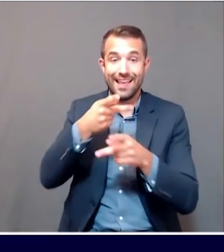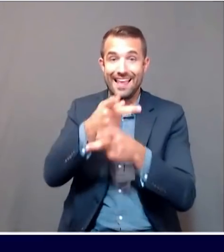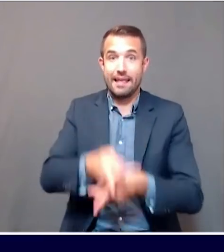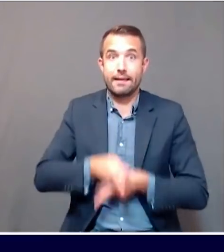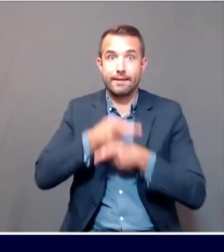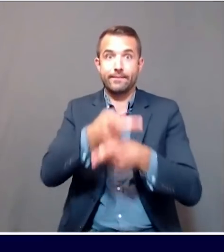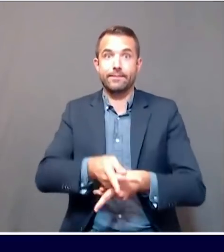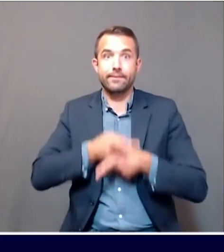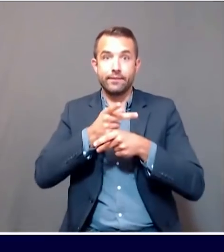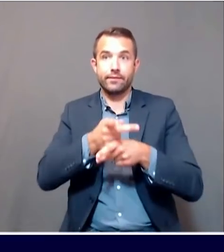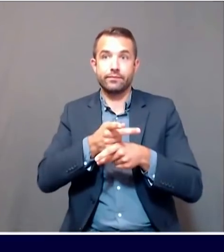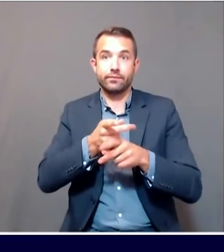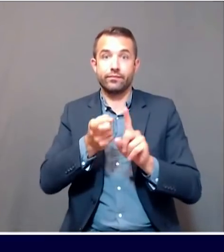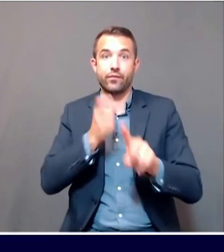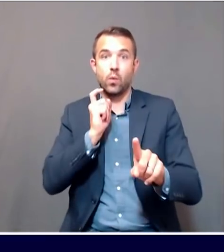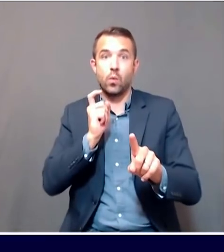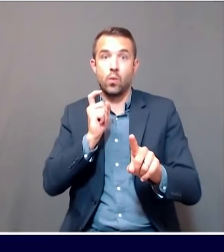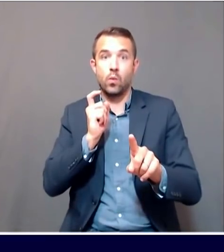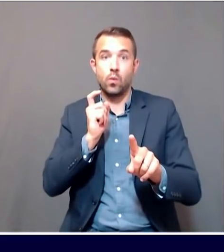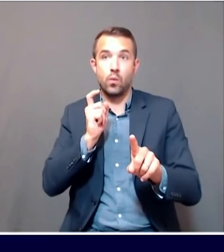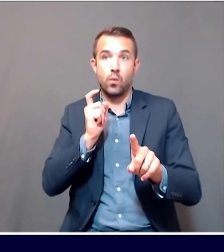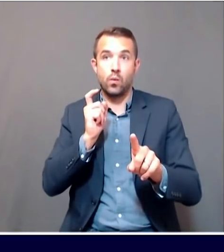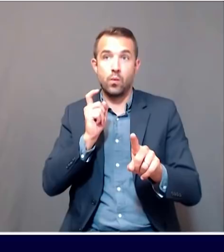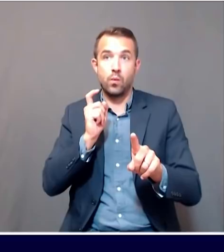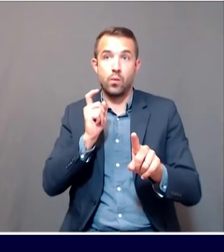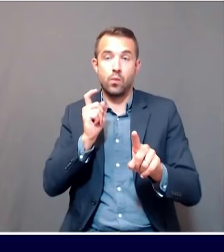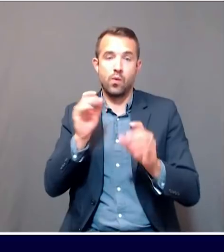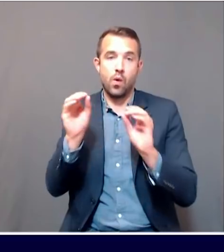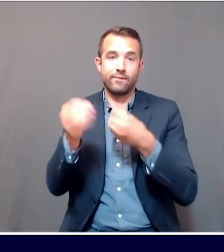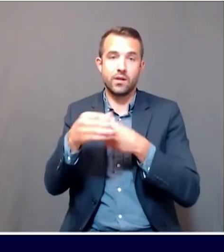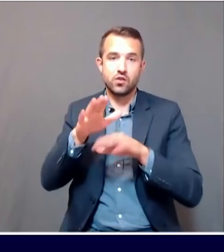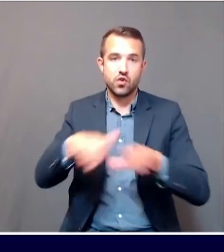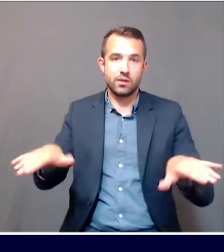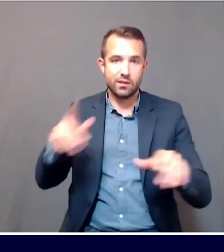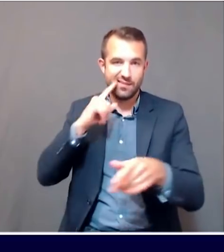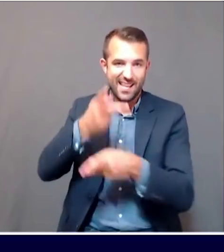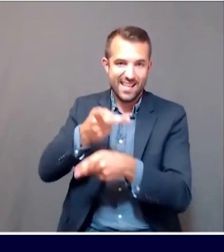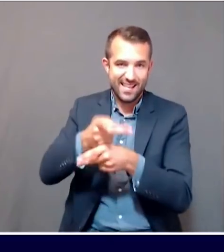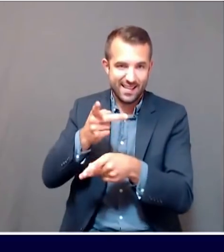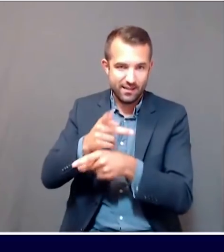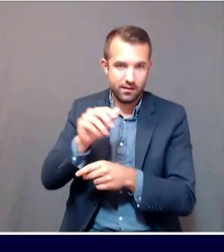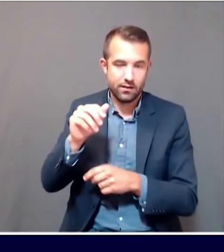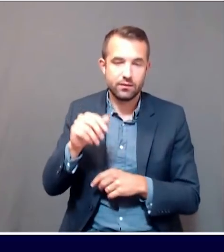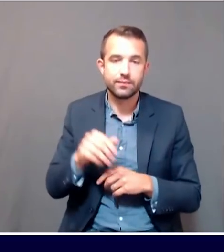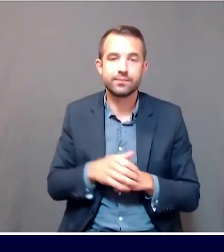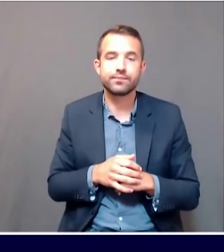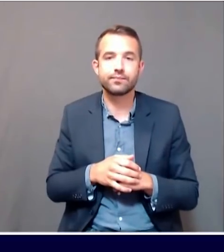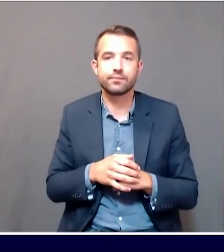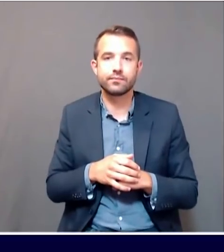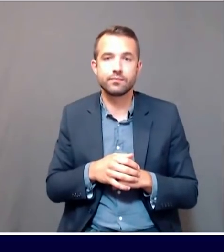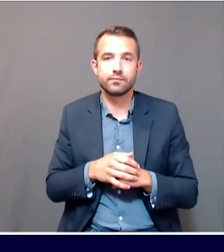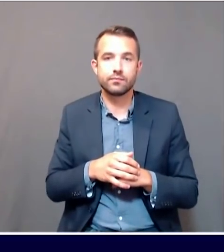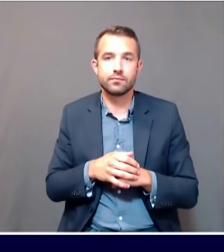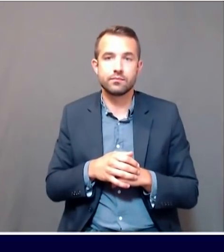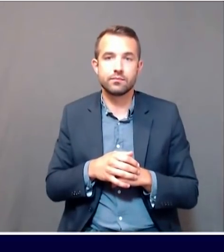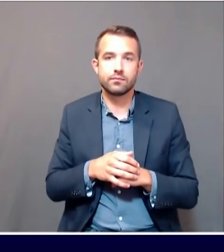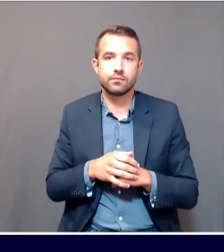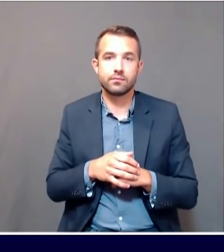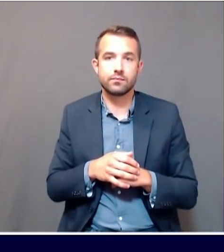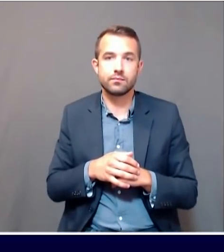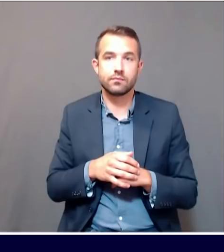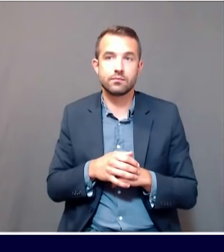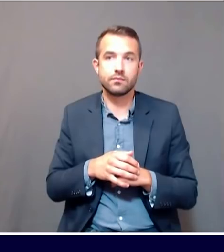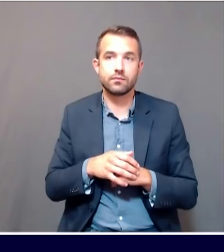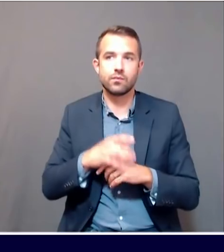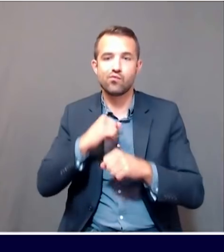Family Services that is suggesting facial coverings by staff and children 5